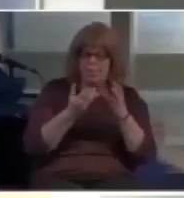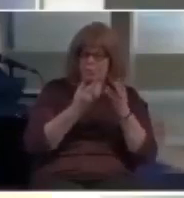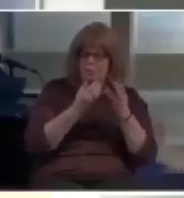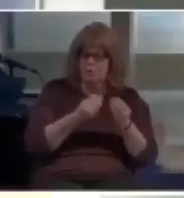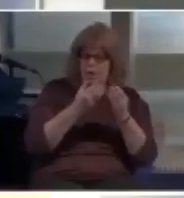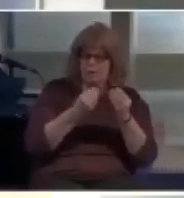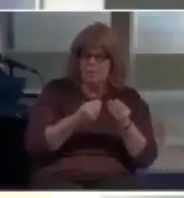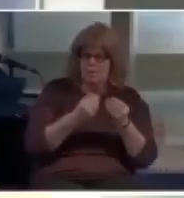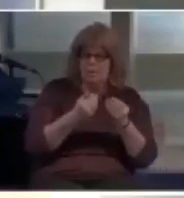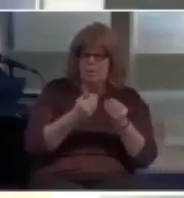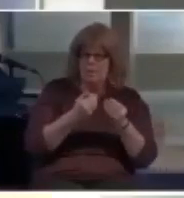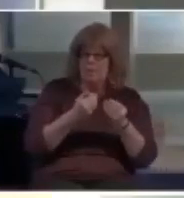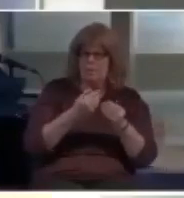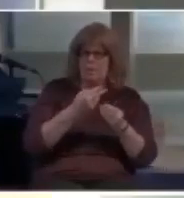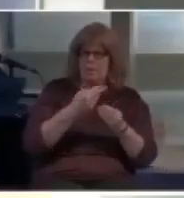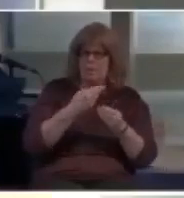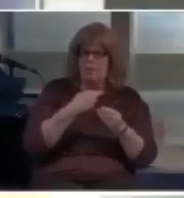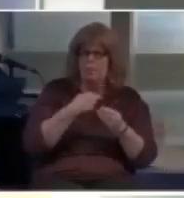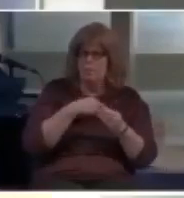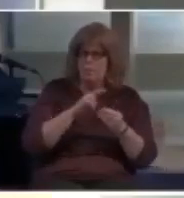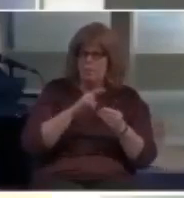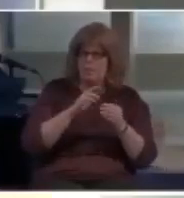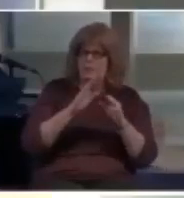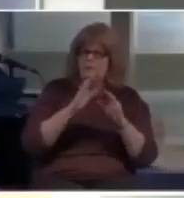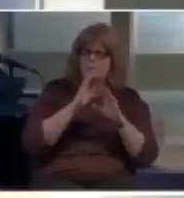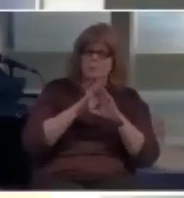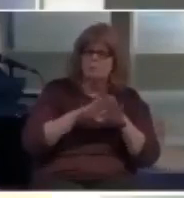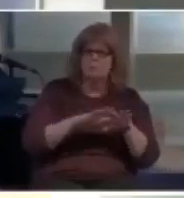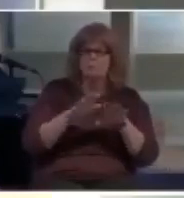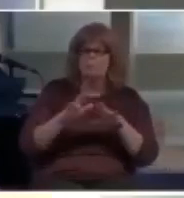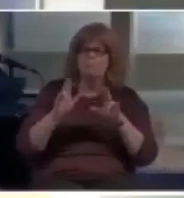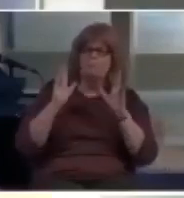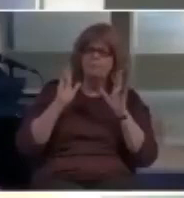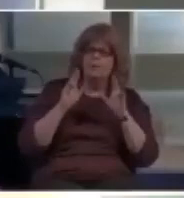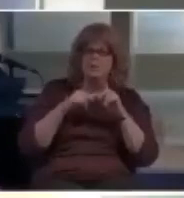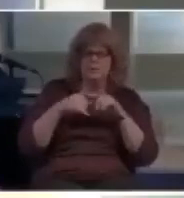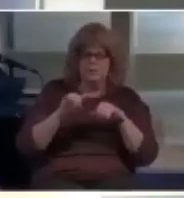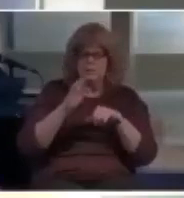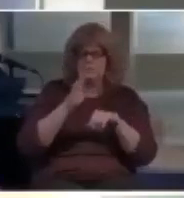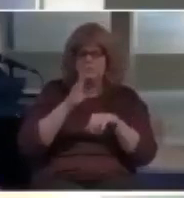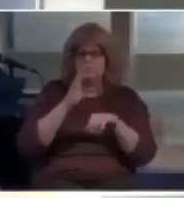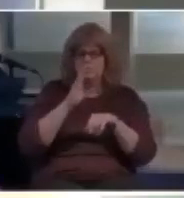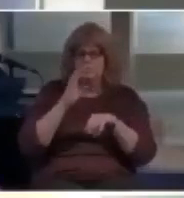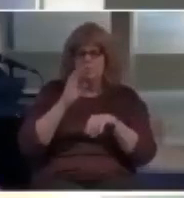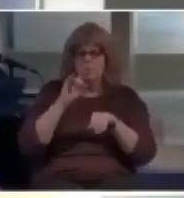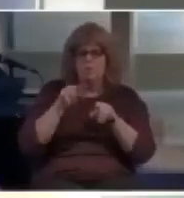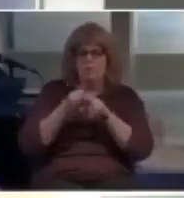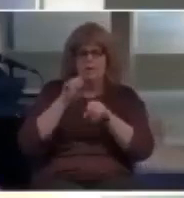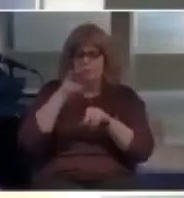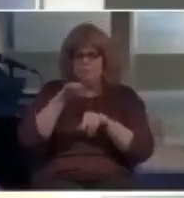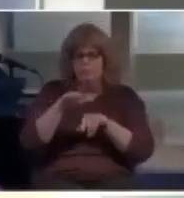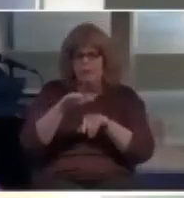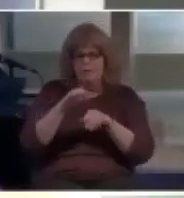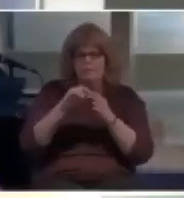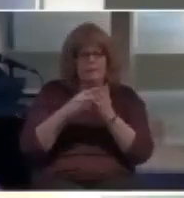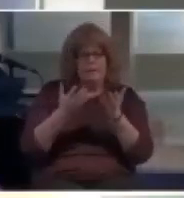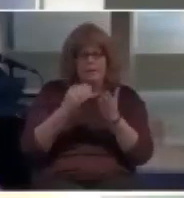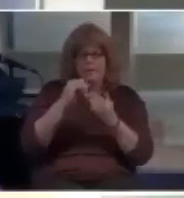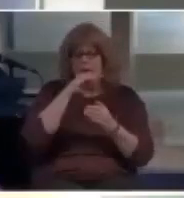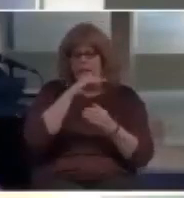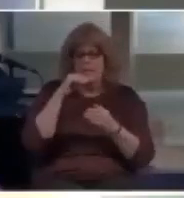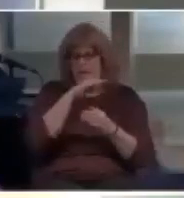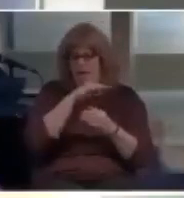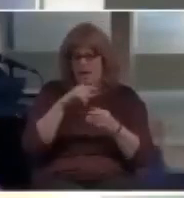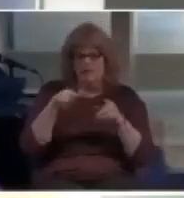and had this religious air about him, he spoke as a dragon, meaning what? He lied.